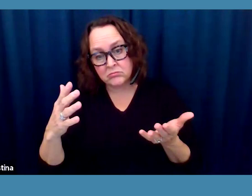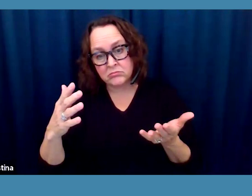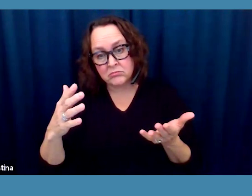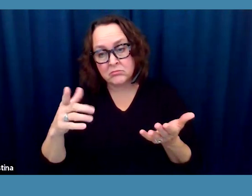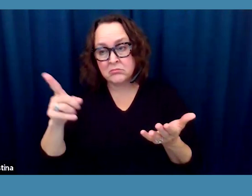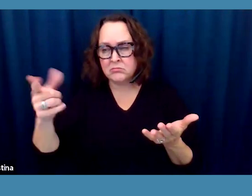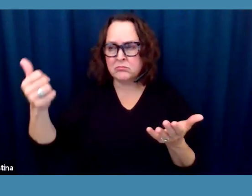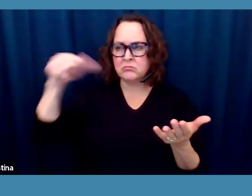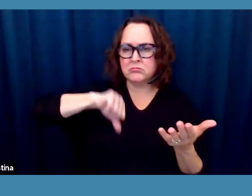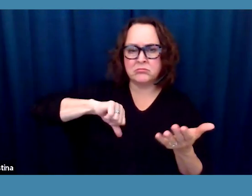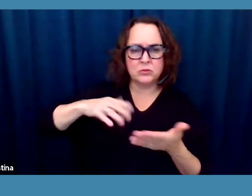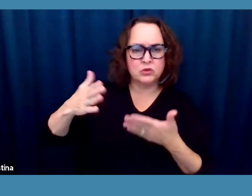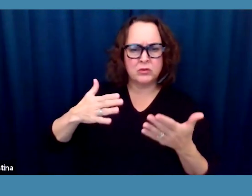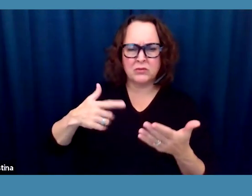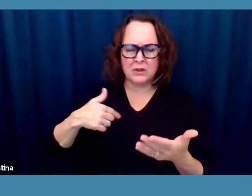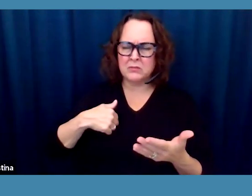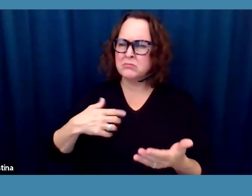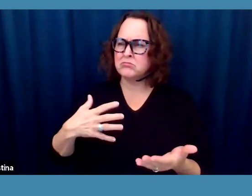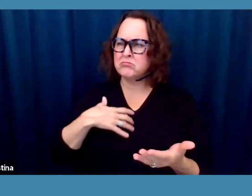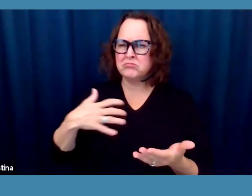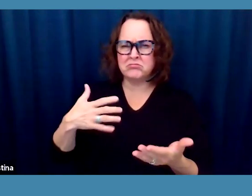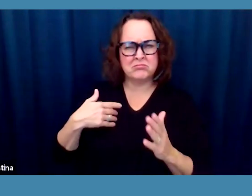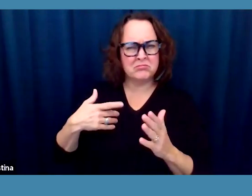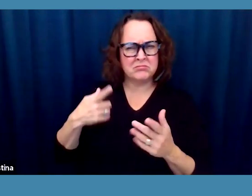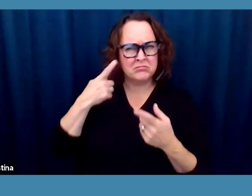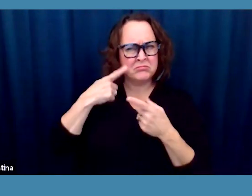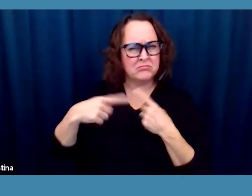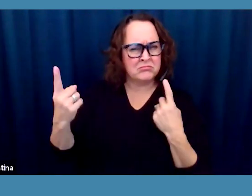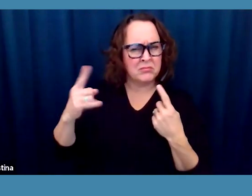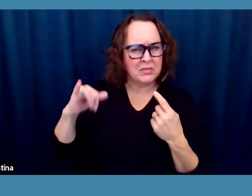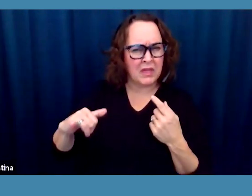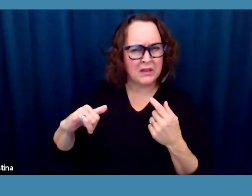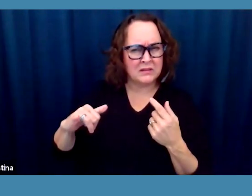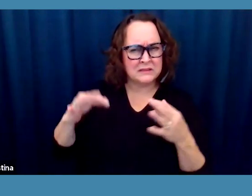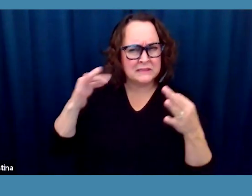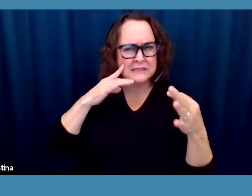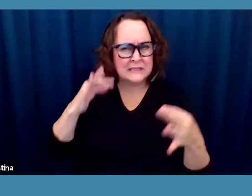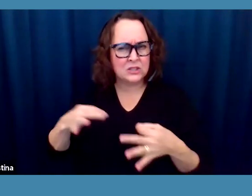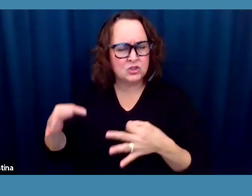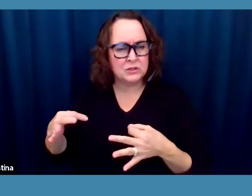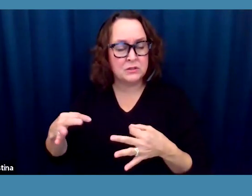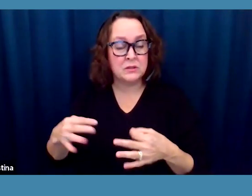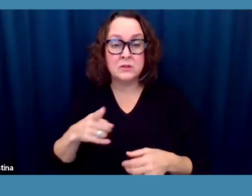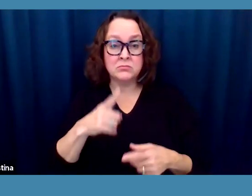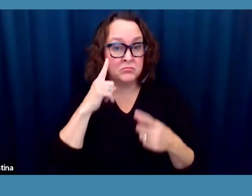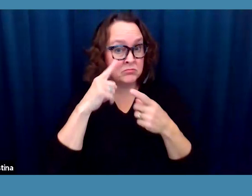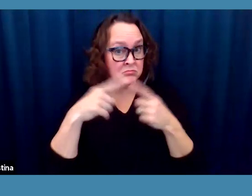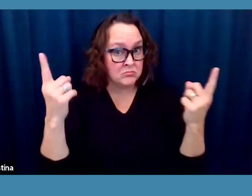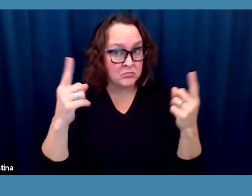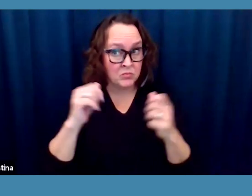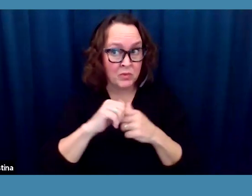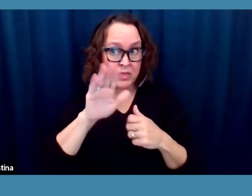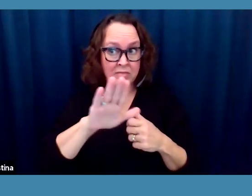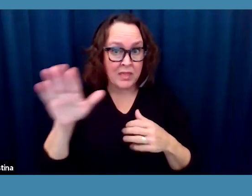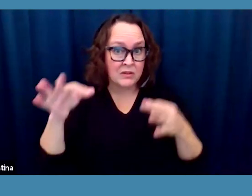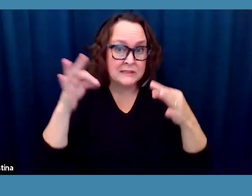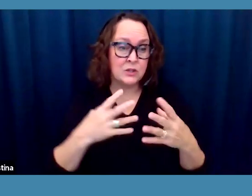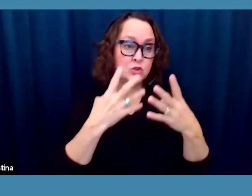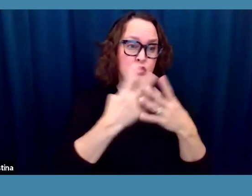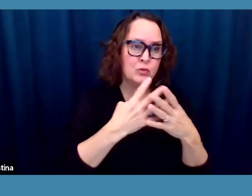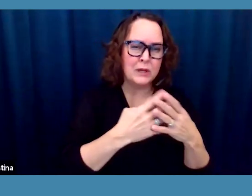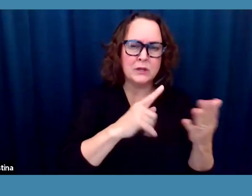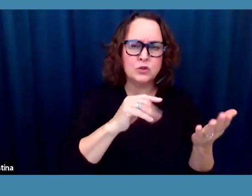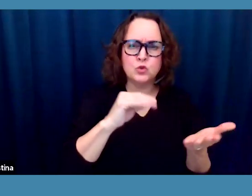you services at all. So if you don't like the decision that was made, if you disagree with those screening